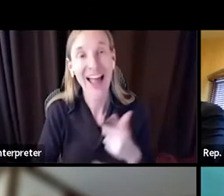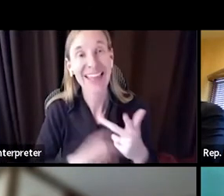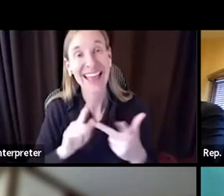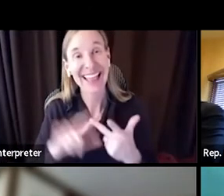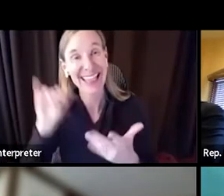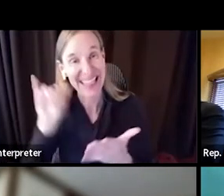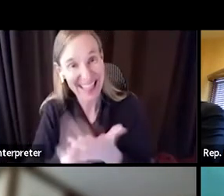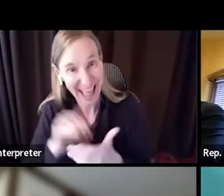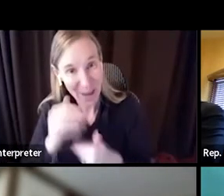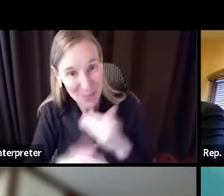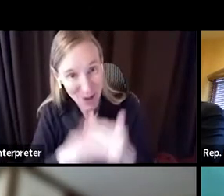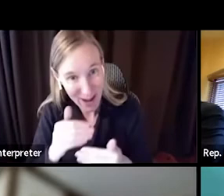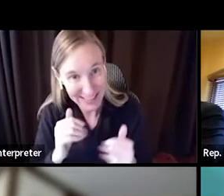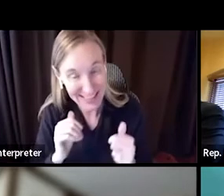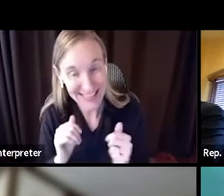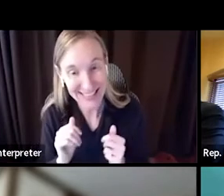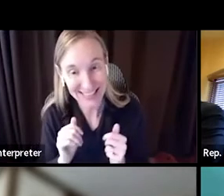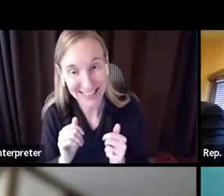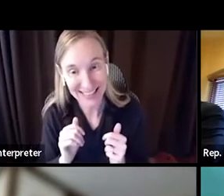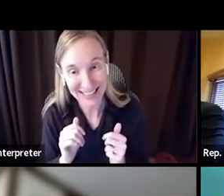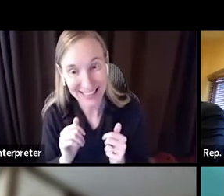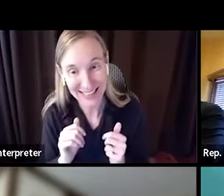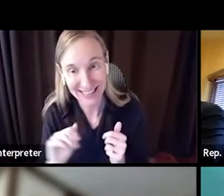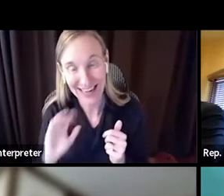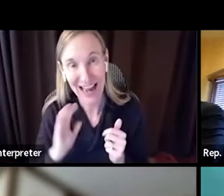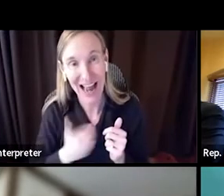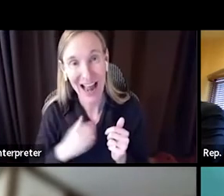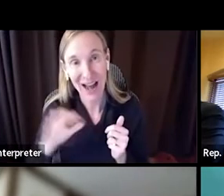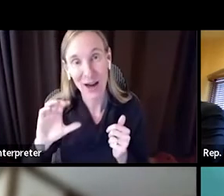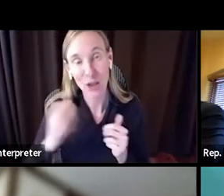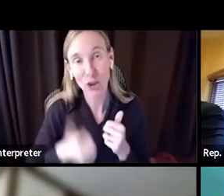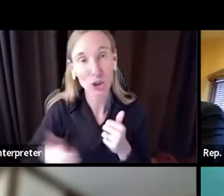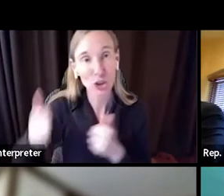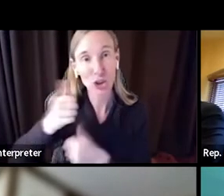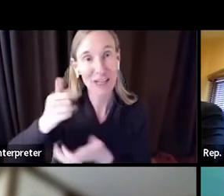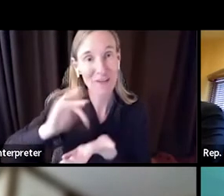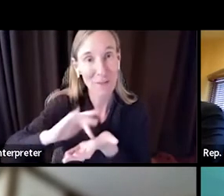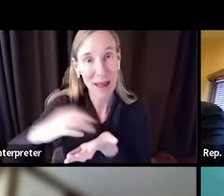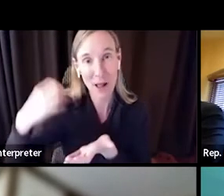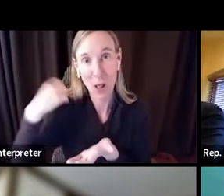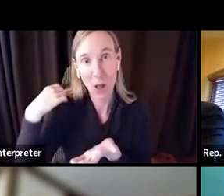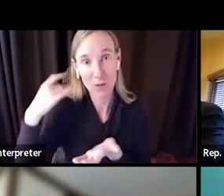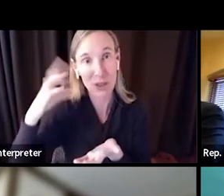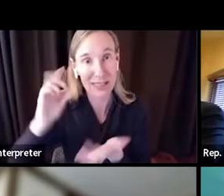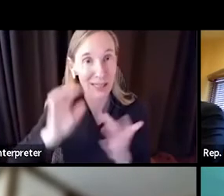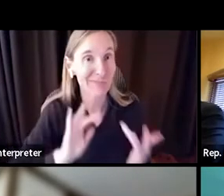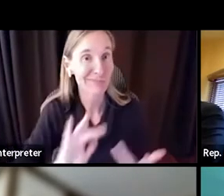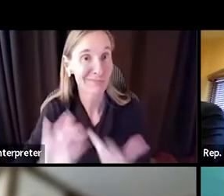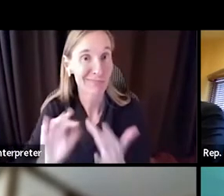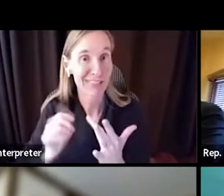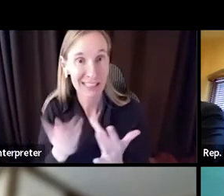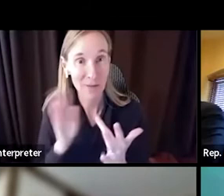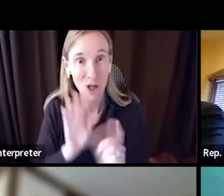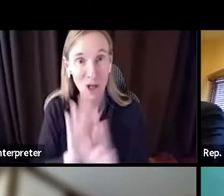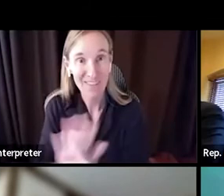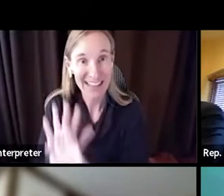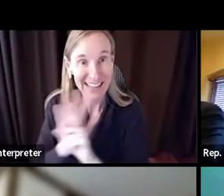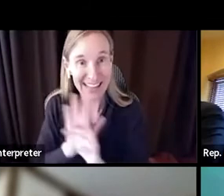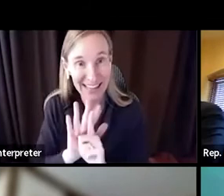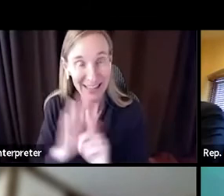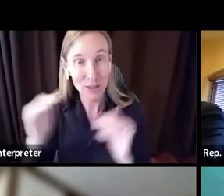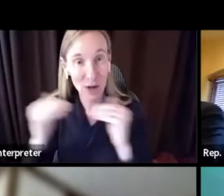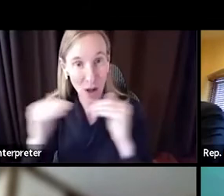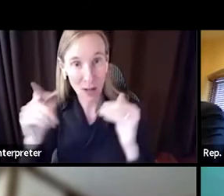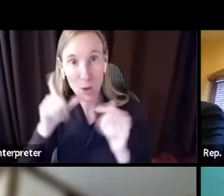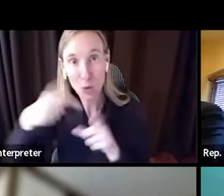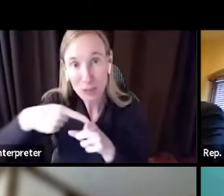further getting to your question, Rep. Houghton, our chief medical officer did contact several of his colleagues who specialize in audiology